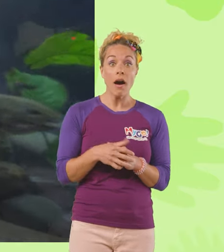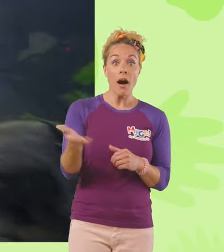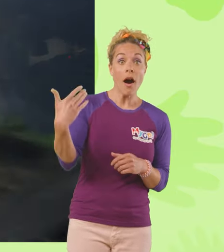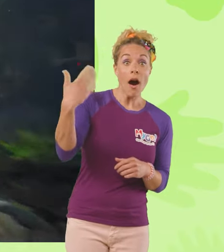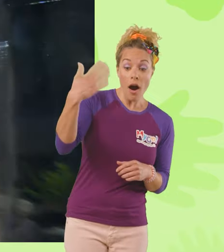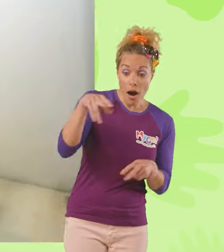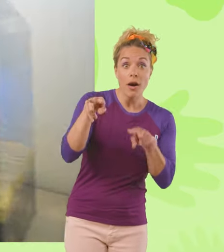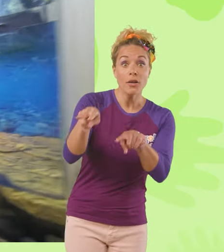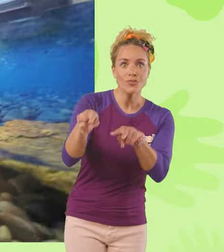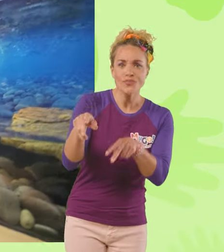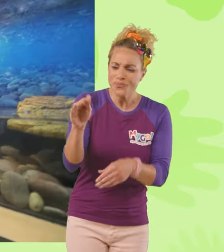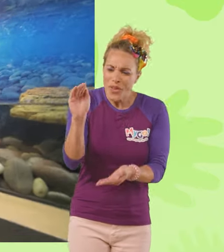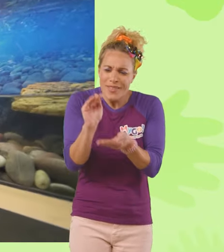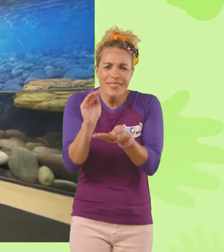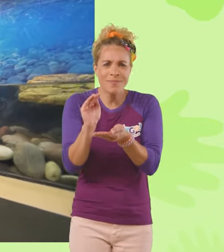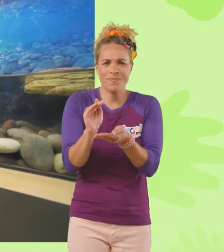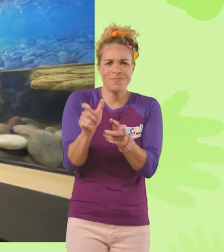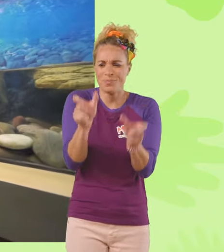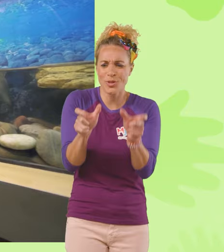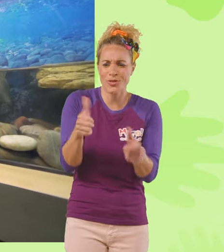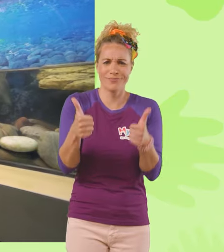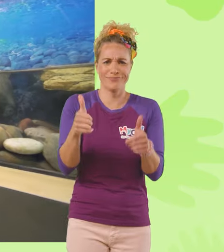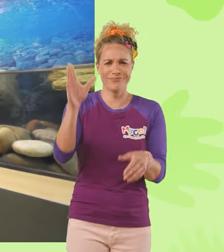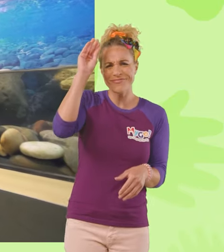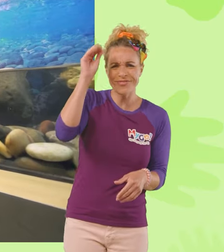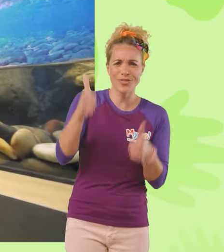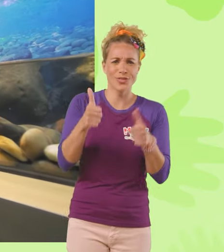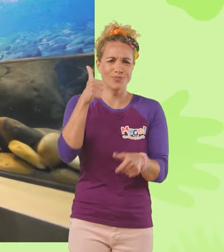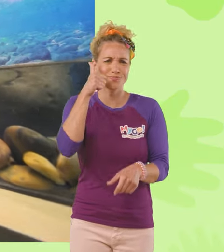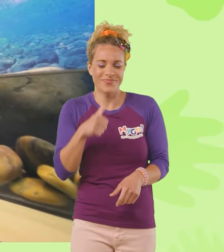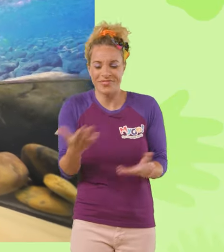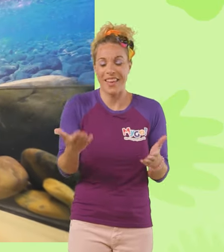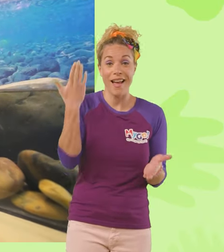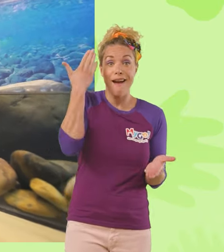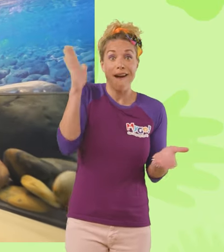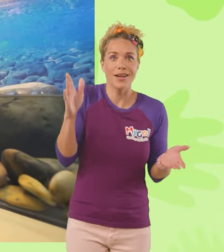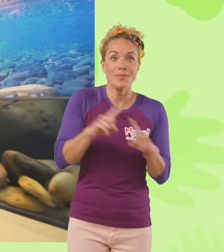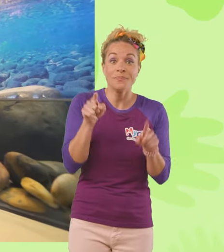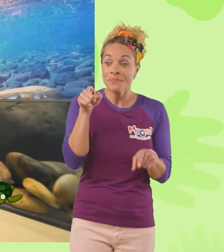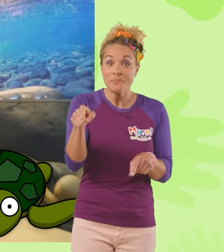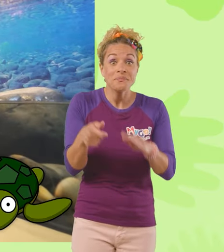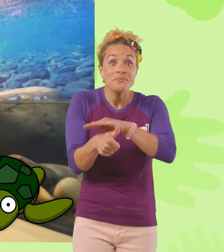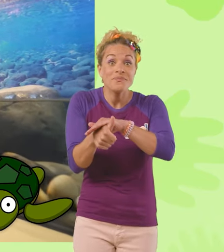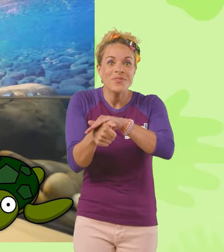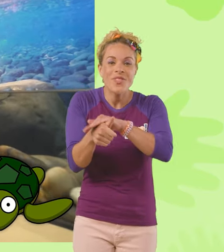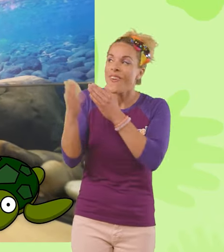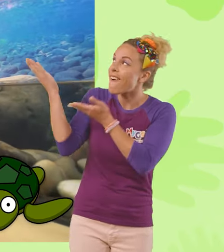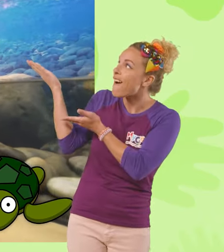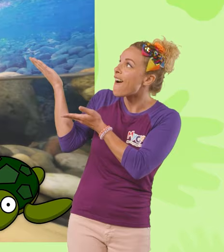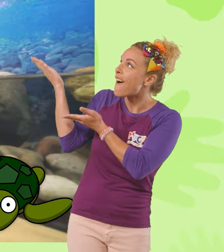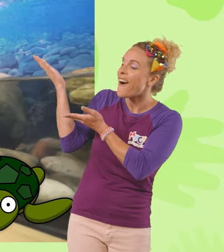Check out this little person or guy or girl or I don't even know, but this is a turtle.